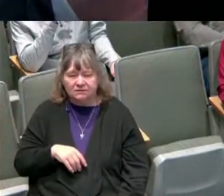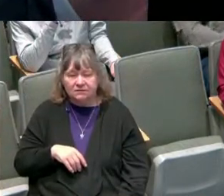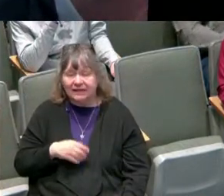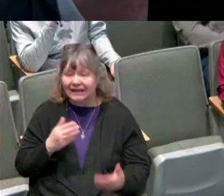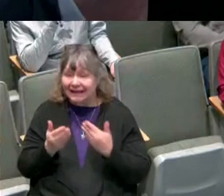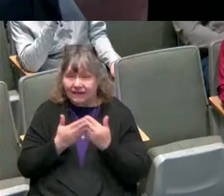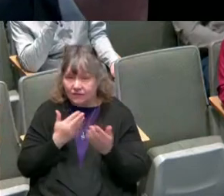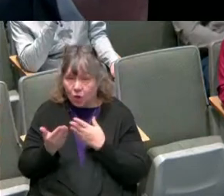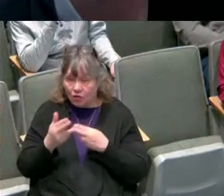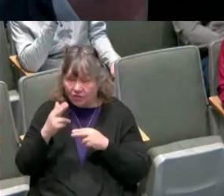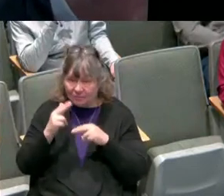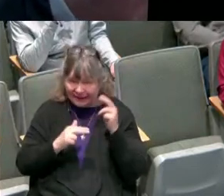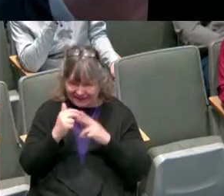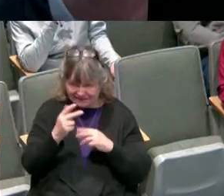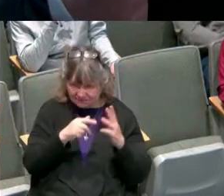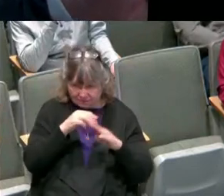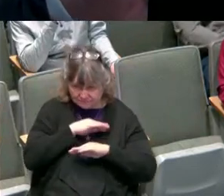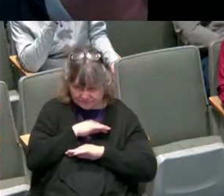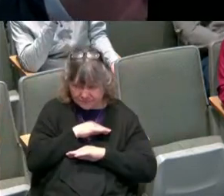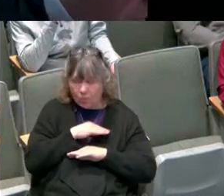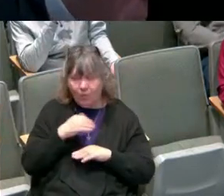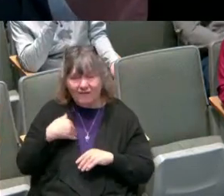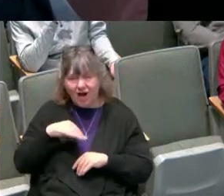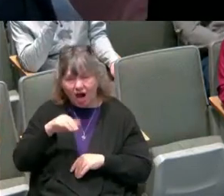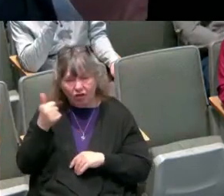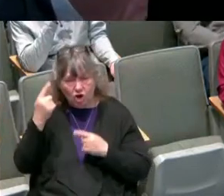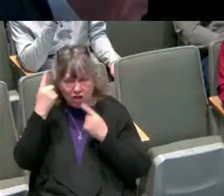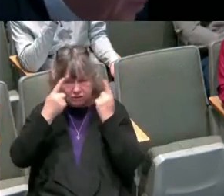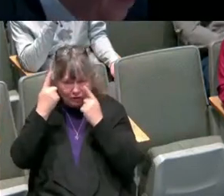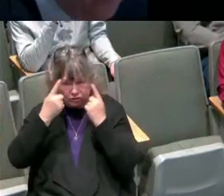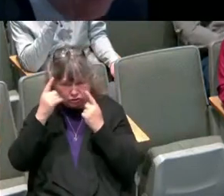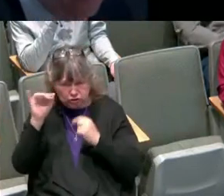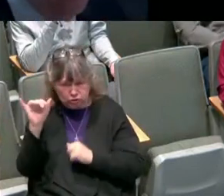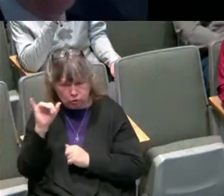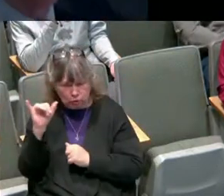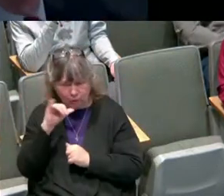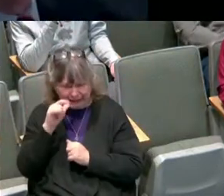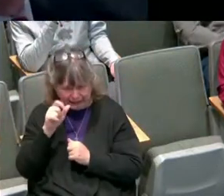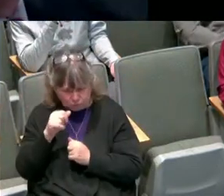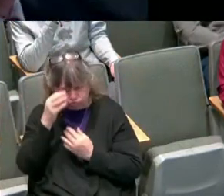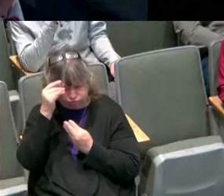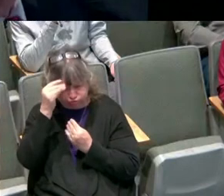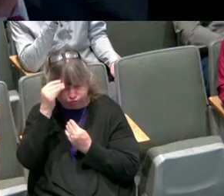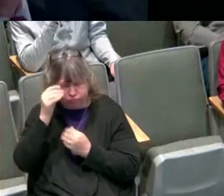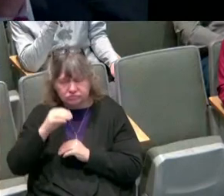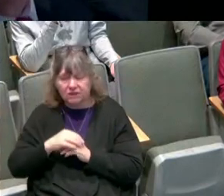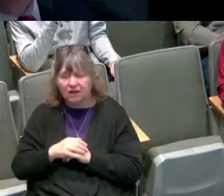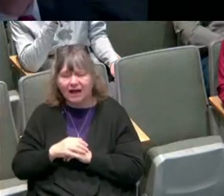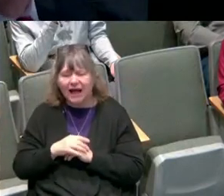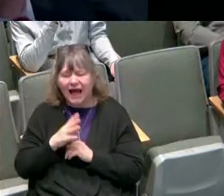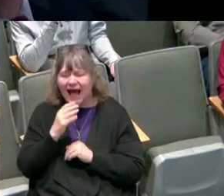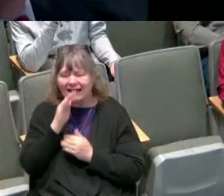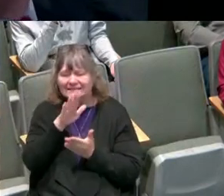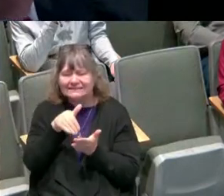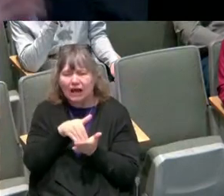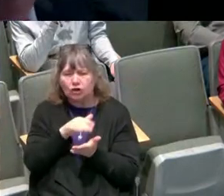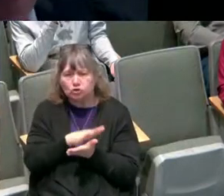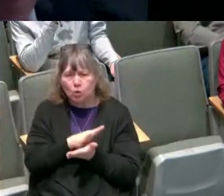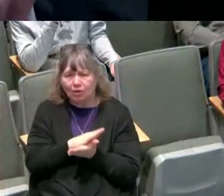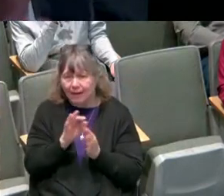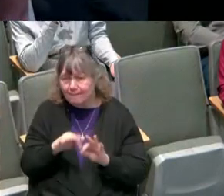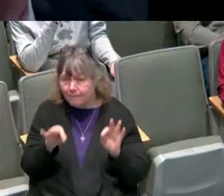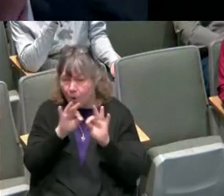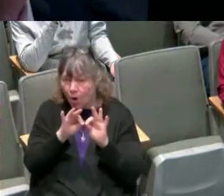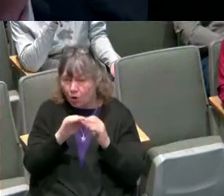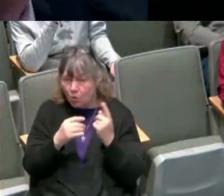although the buildings don't meet that needs there are other considerations we have to address as well uh and at Center School an important